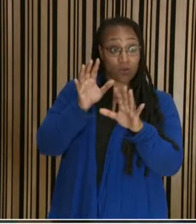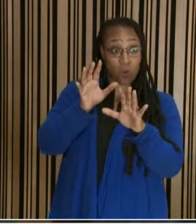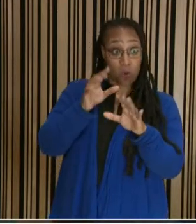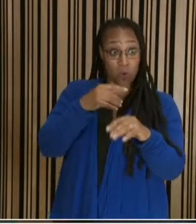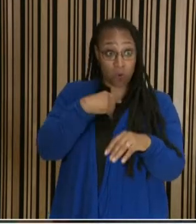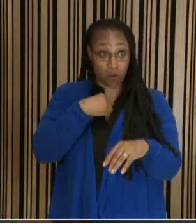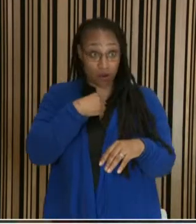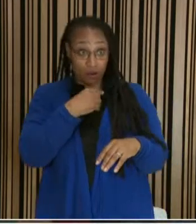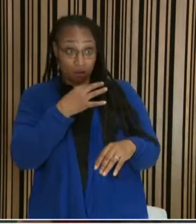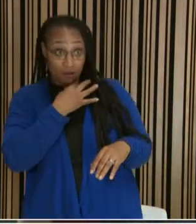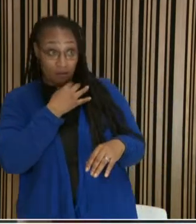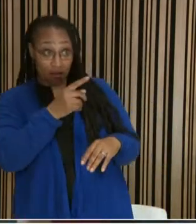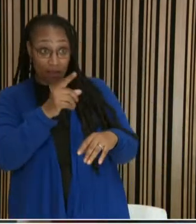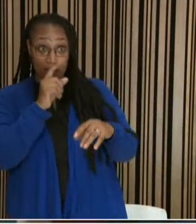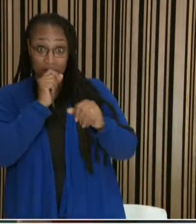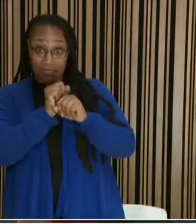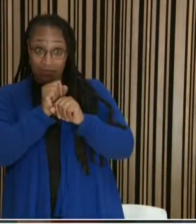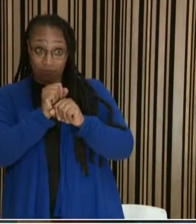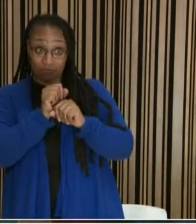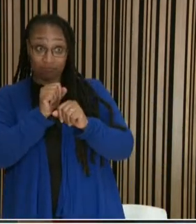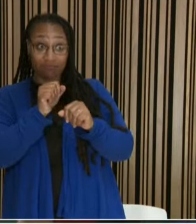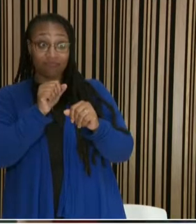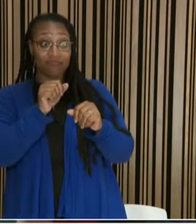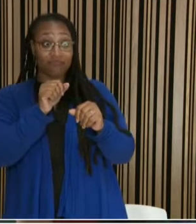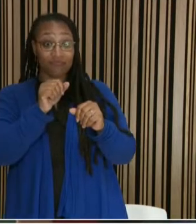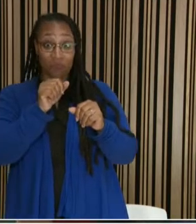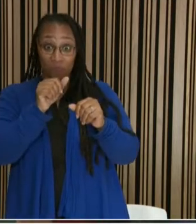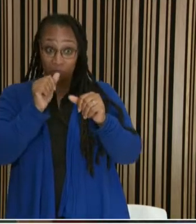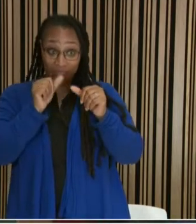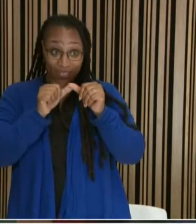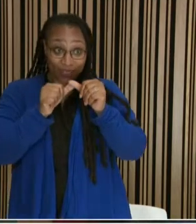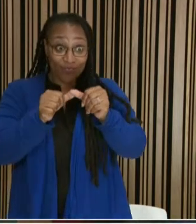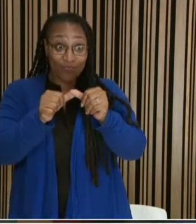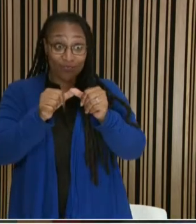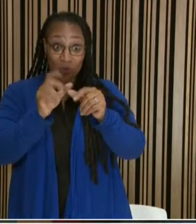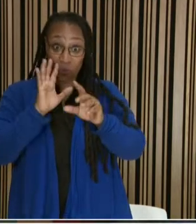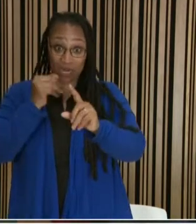that impact the rest of the budget? Like, what's the impact? About $578 million,